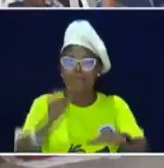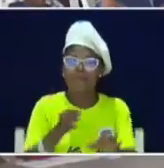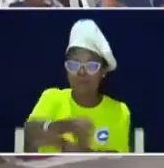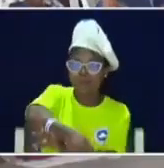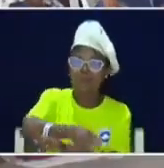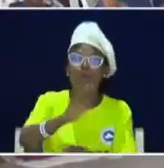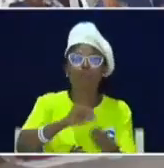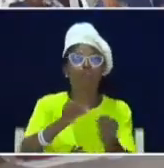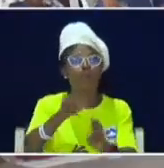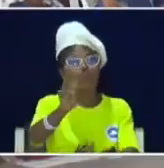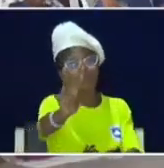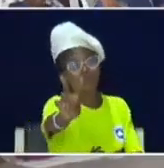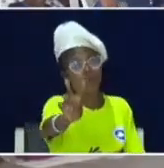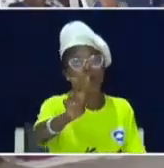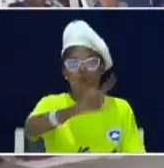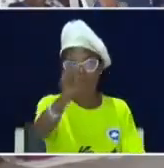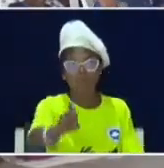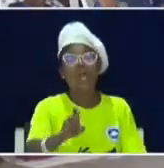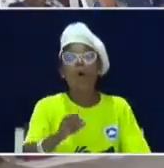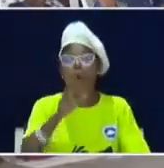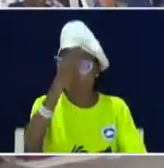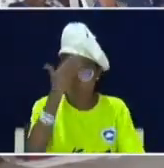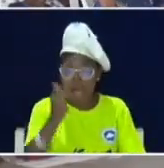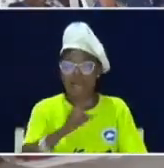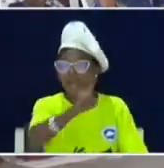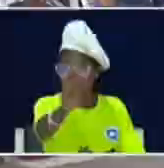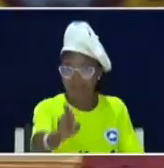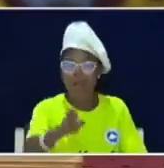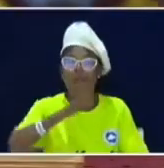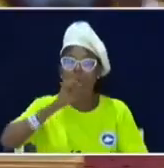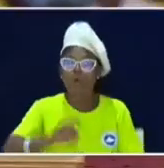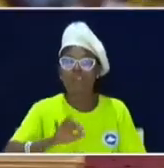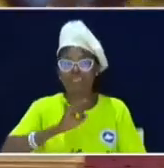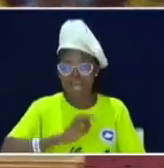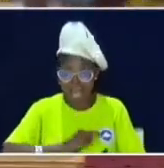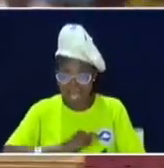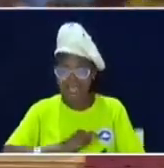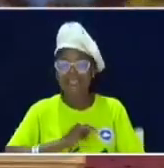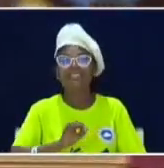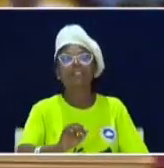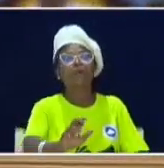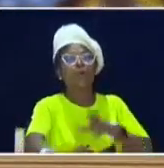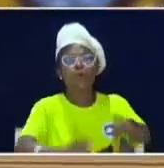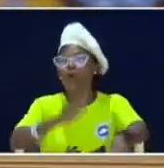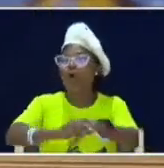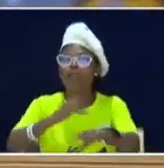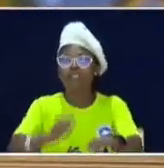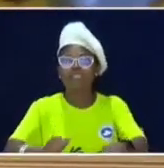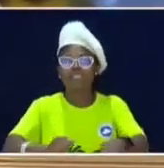Number two, why must I step on the eagle's wing? For divine acceleration.